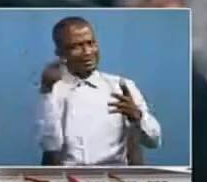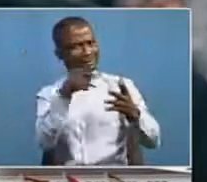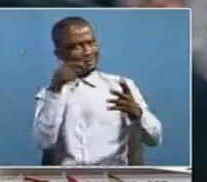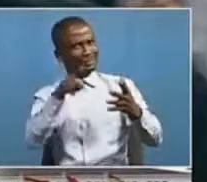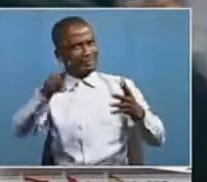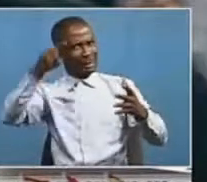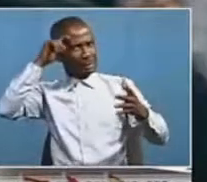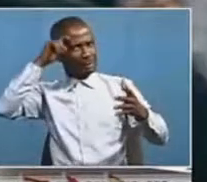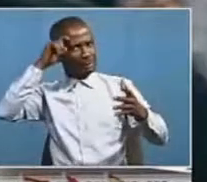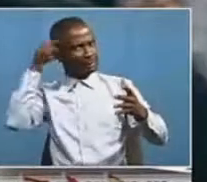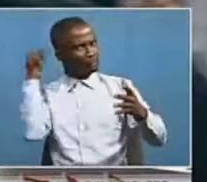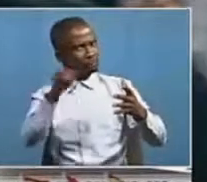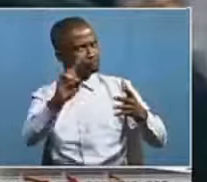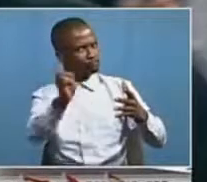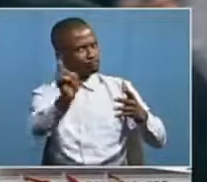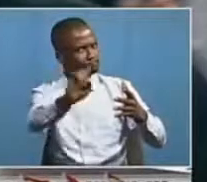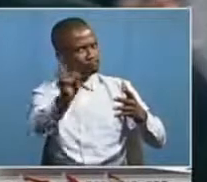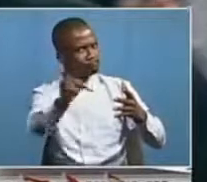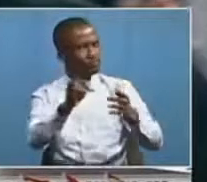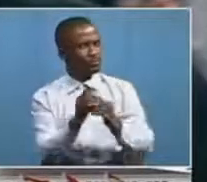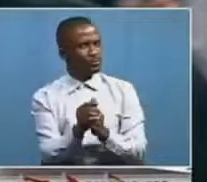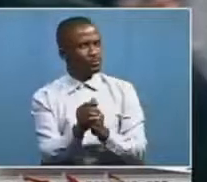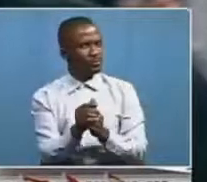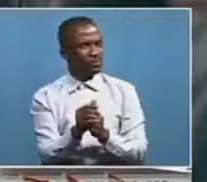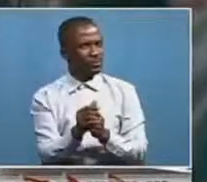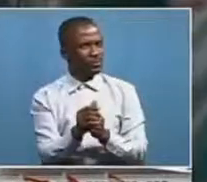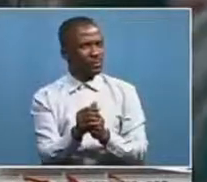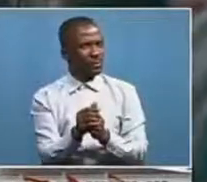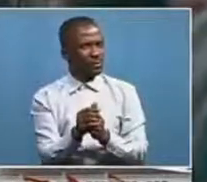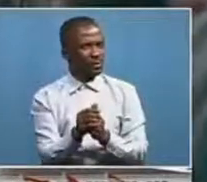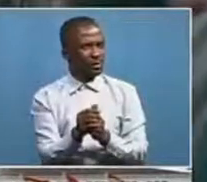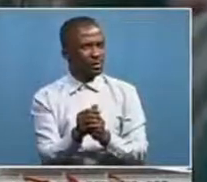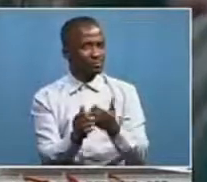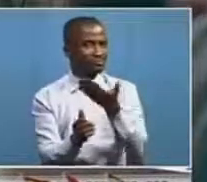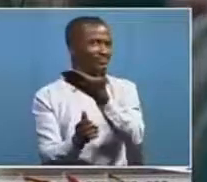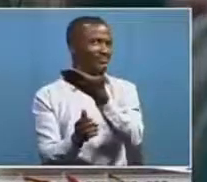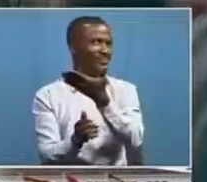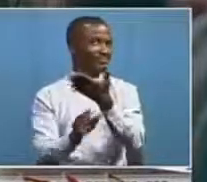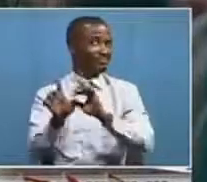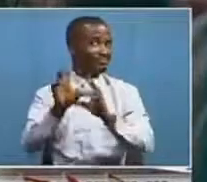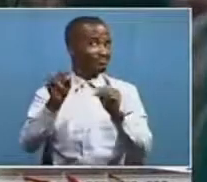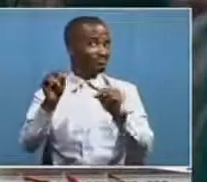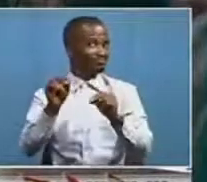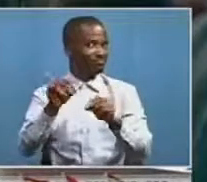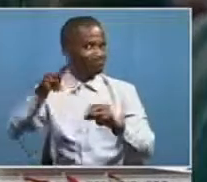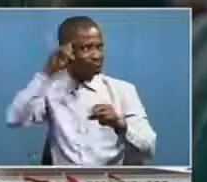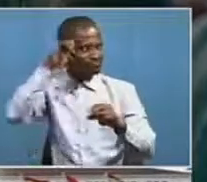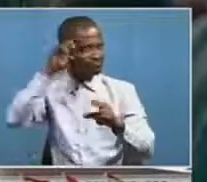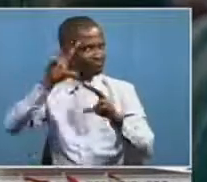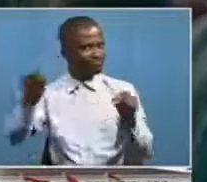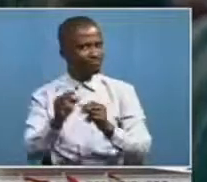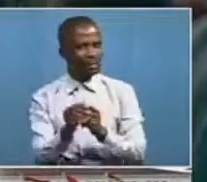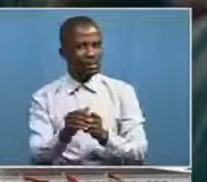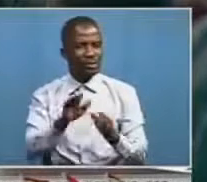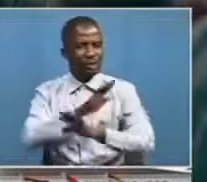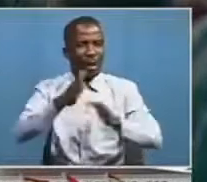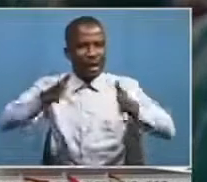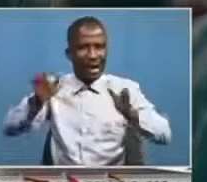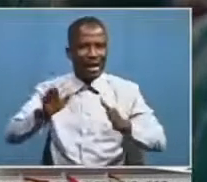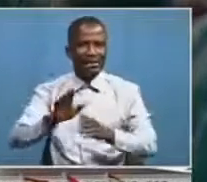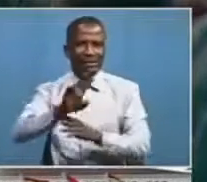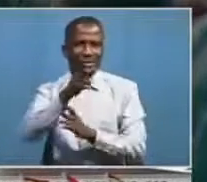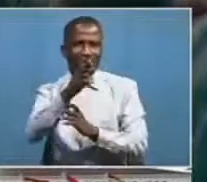and those obtained by the two contestants, that is petitioner and second respondent, when computed, do not give the second respondent more